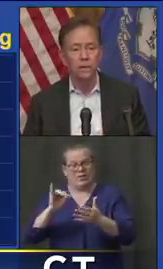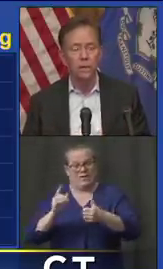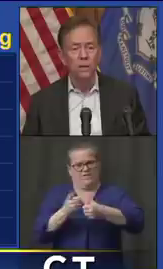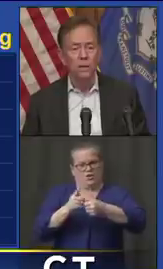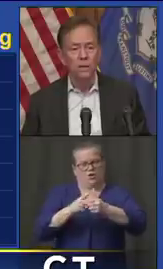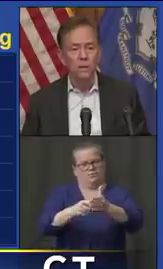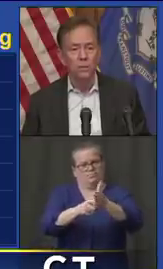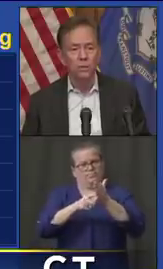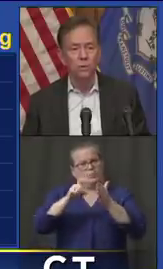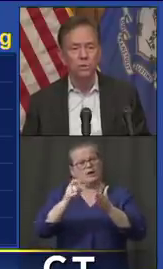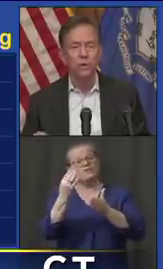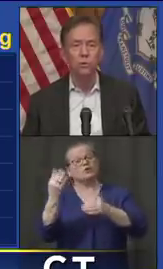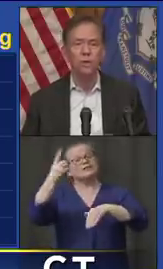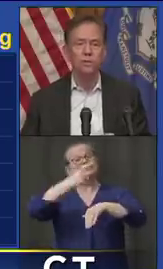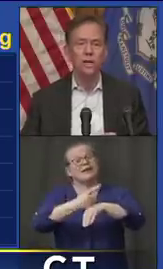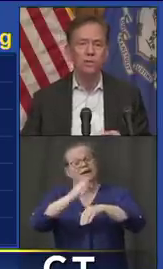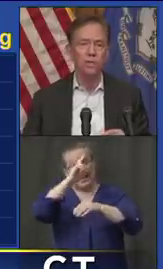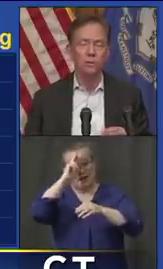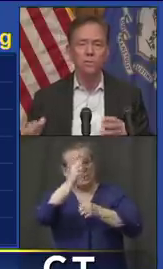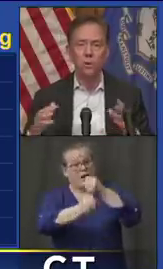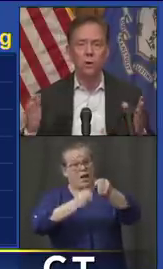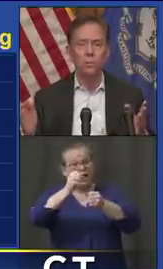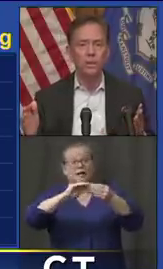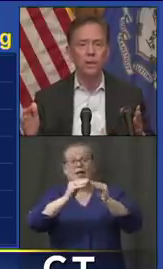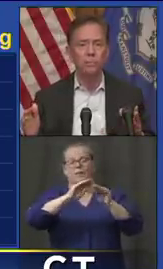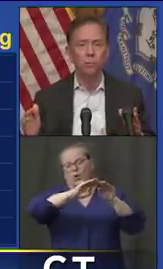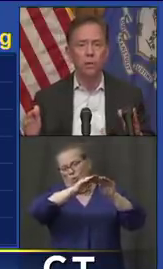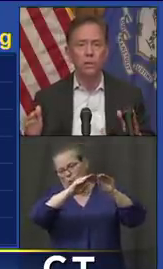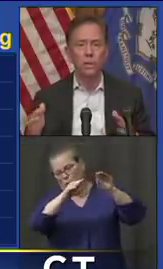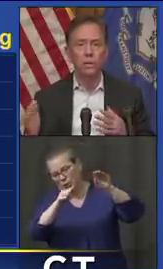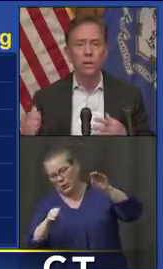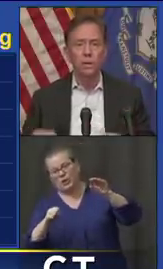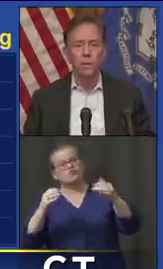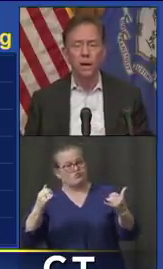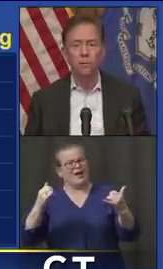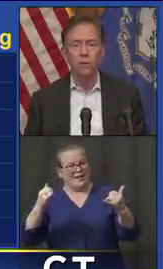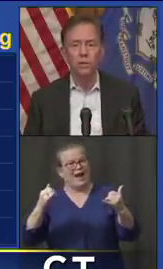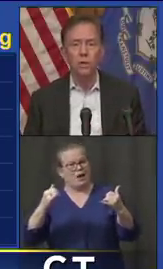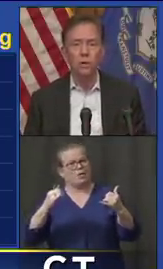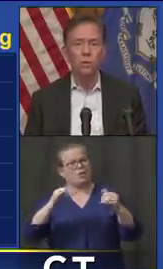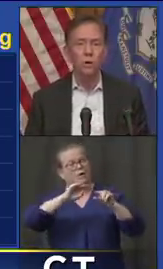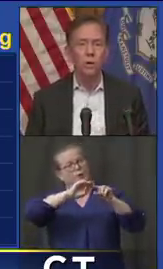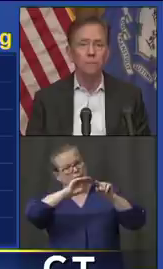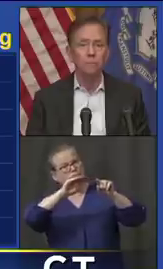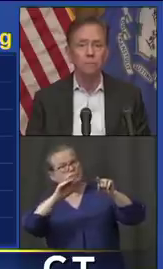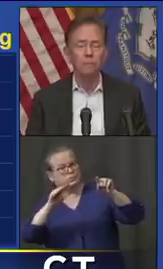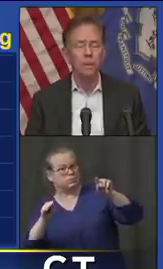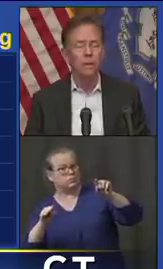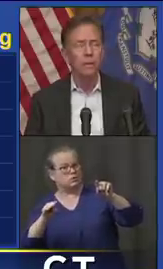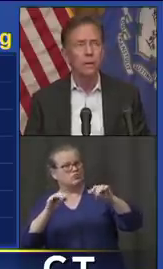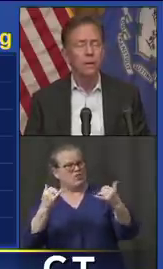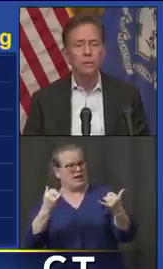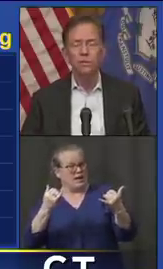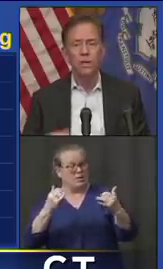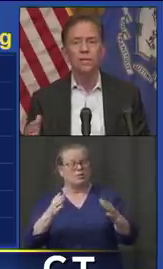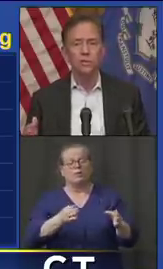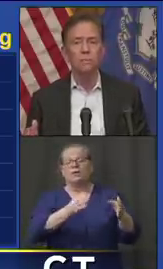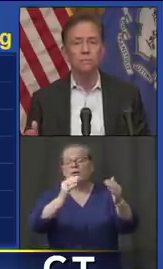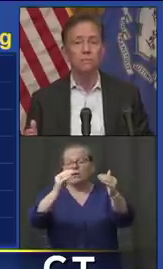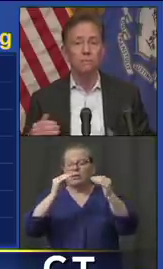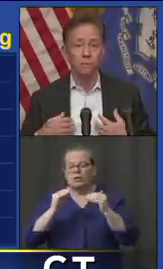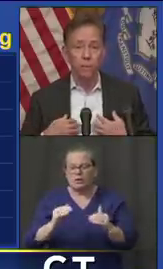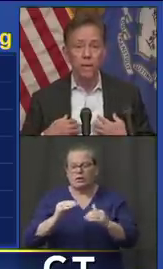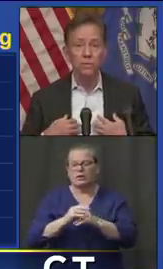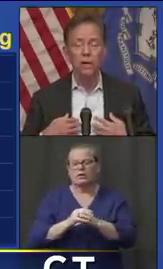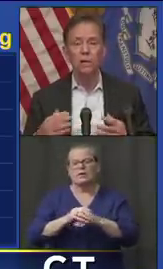now. Number 2 is increased testing. We've talked about that broadly, but I want you to know this is not